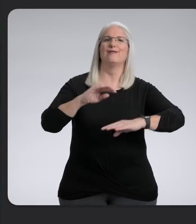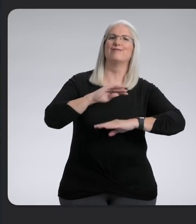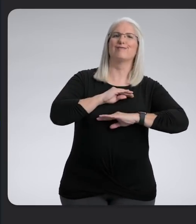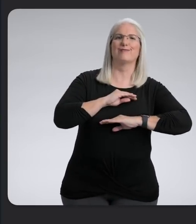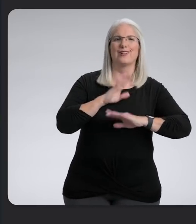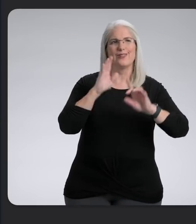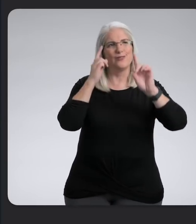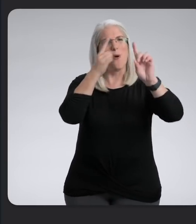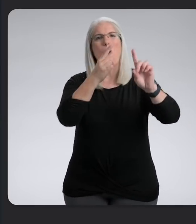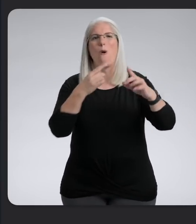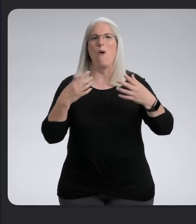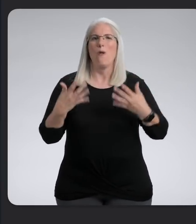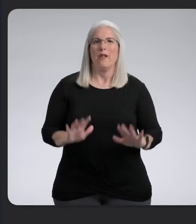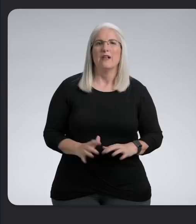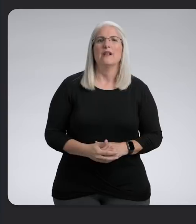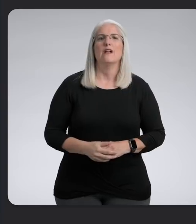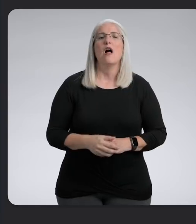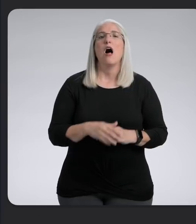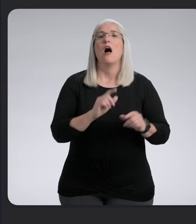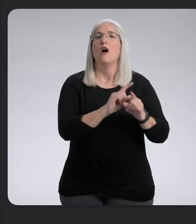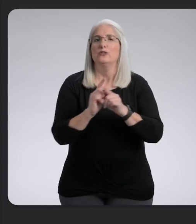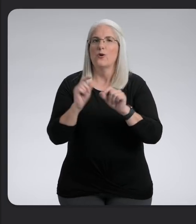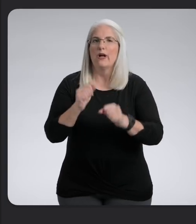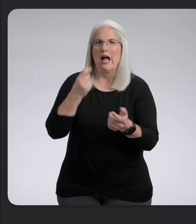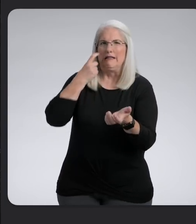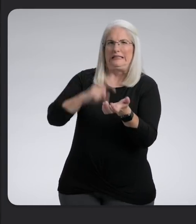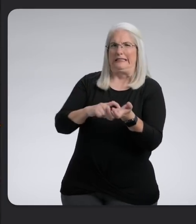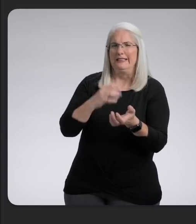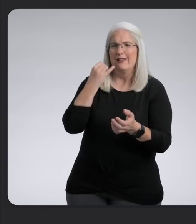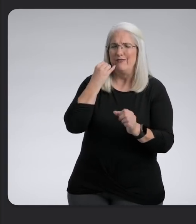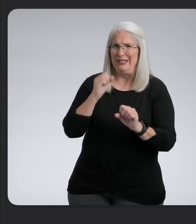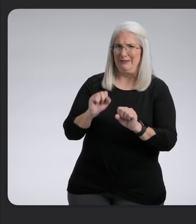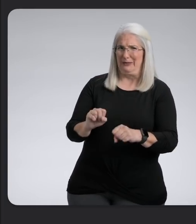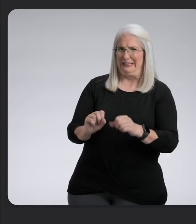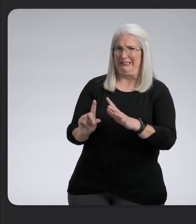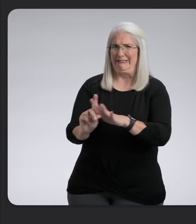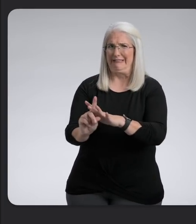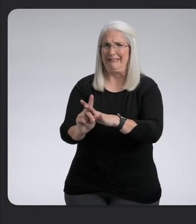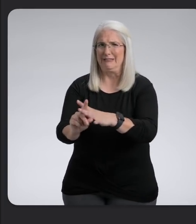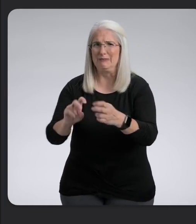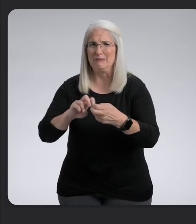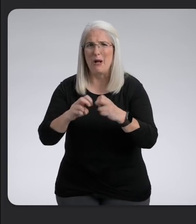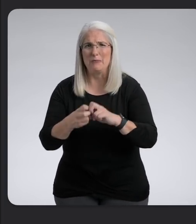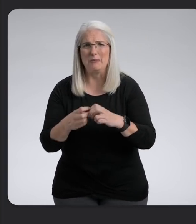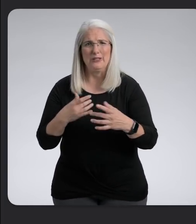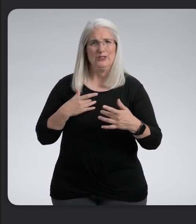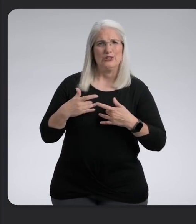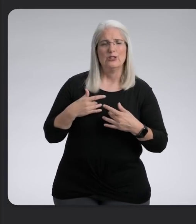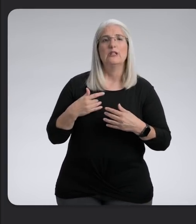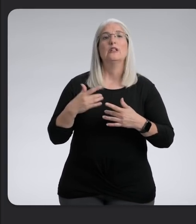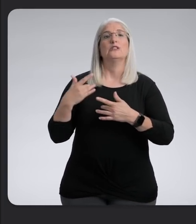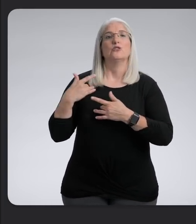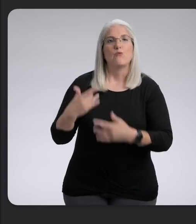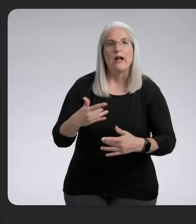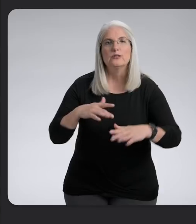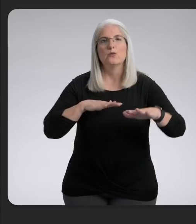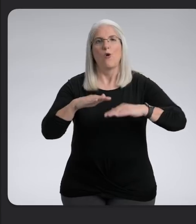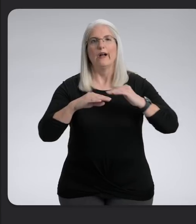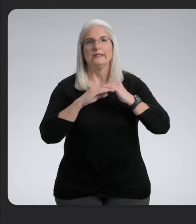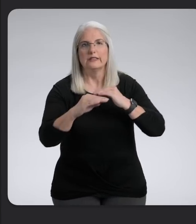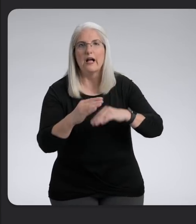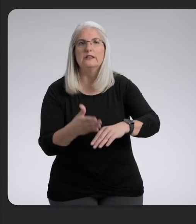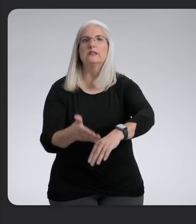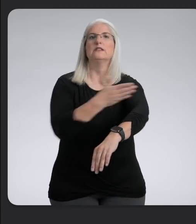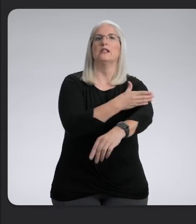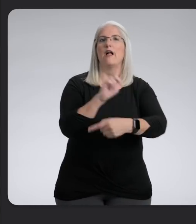to get early insight into potential health issues. With Trends, Walking Steadiness, and a better labs experience, you have 3 new